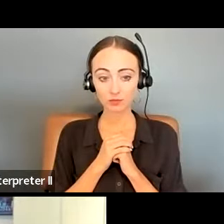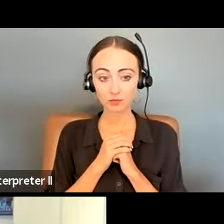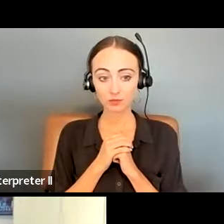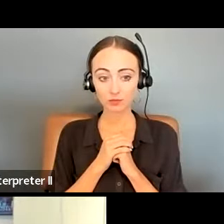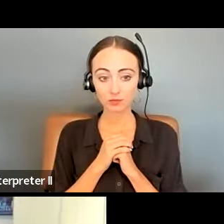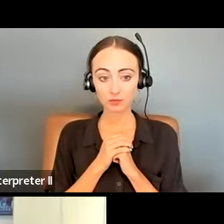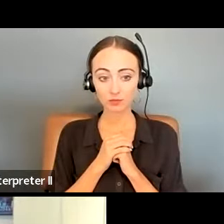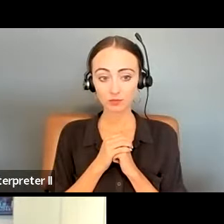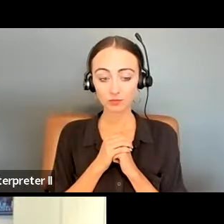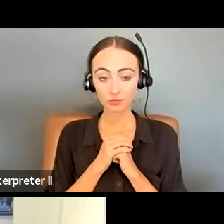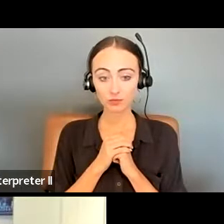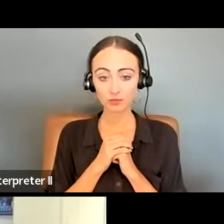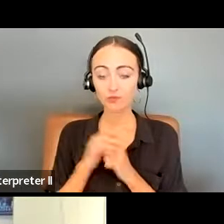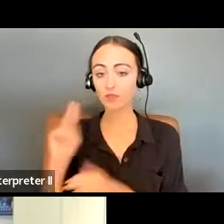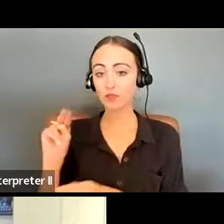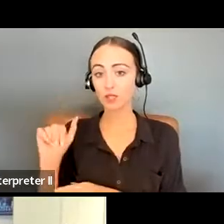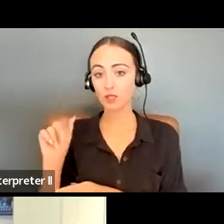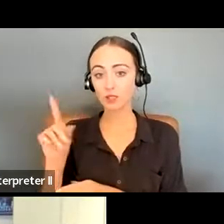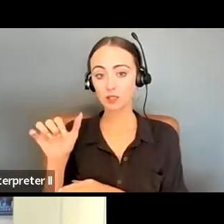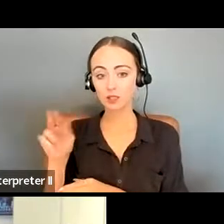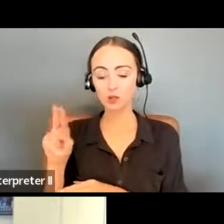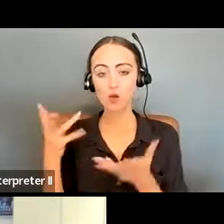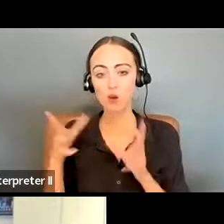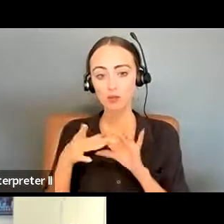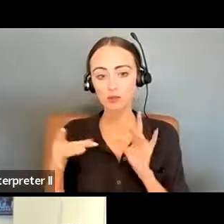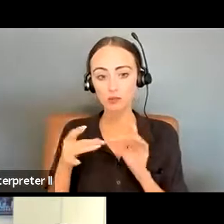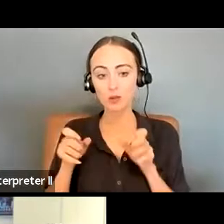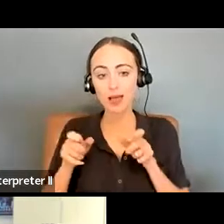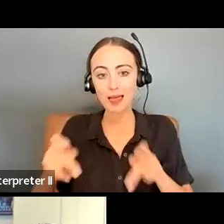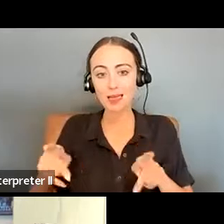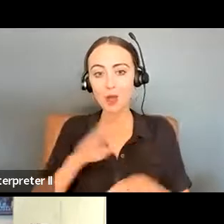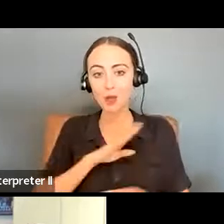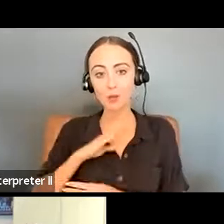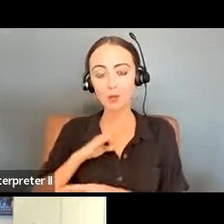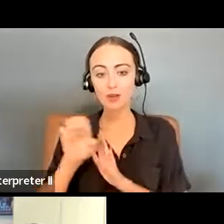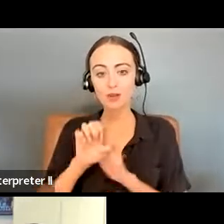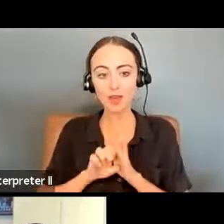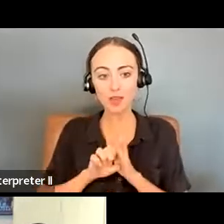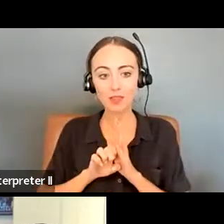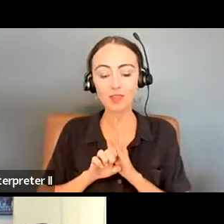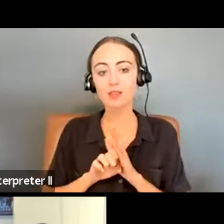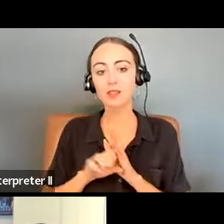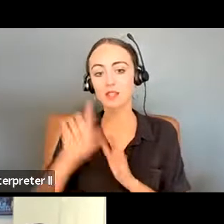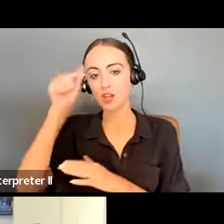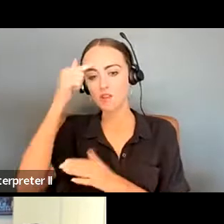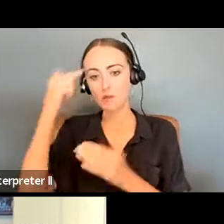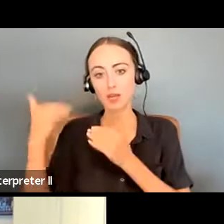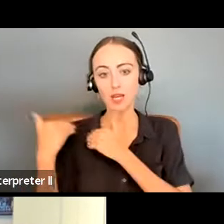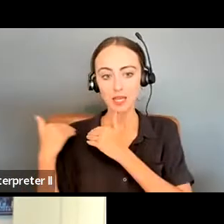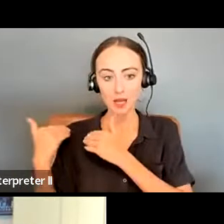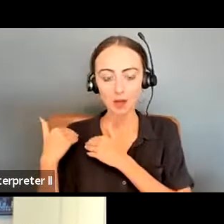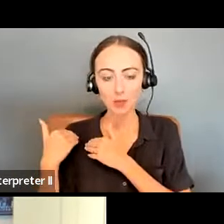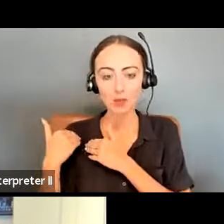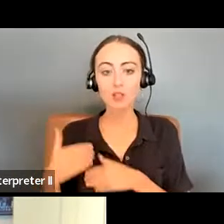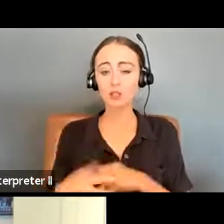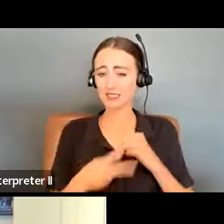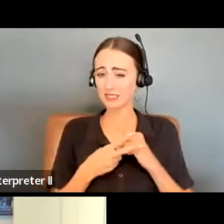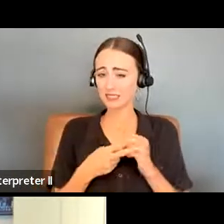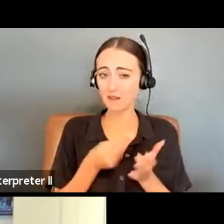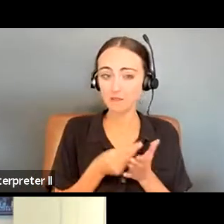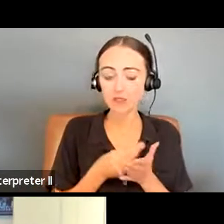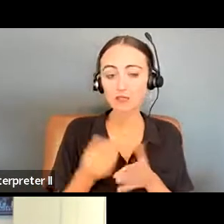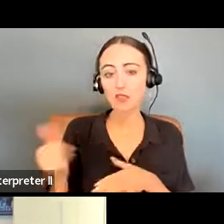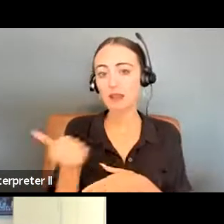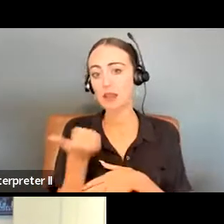As Councilmember Nadeau already noted, the bill would allow the Board of Ethics and Government Accountability to retain funds resulting from ethics or open